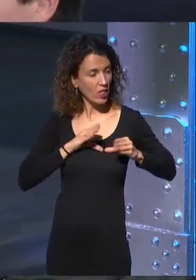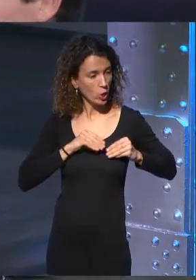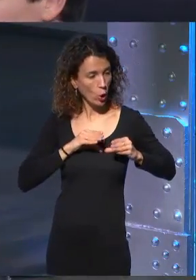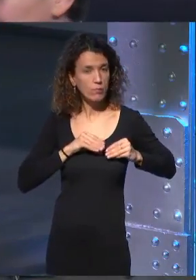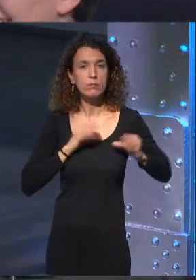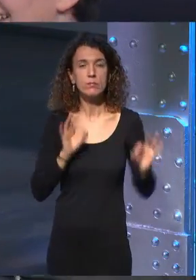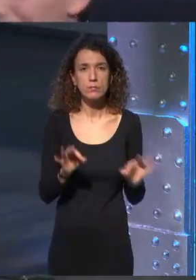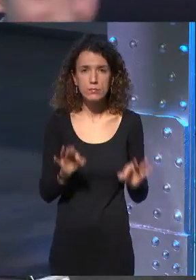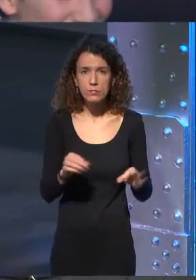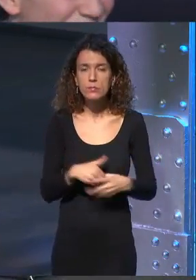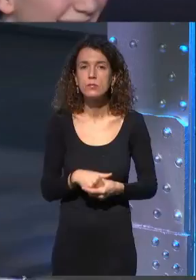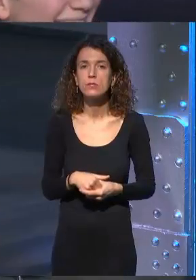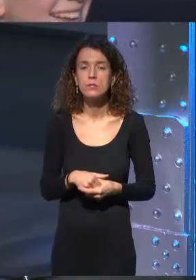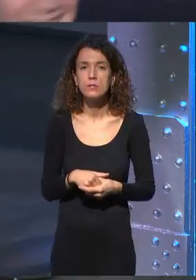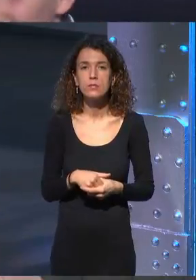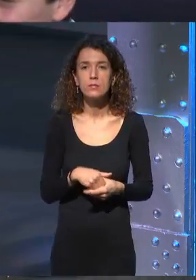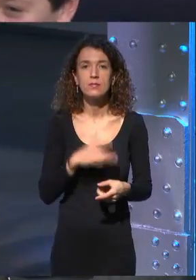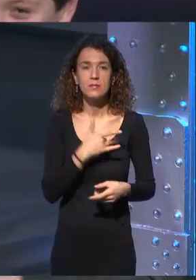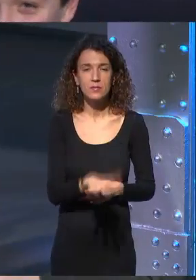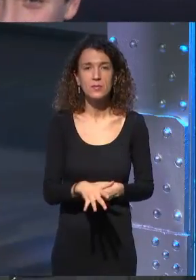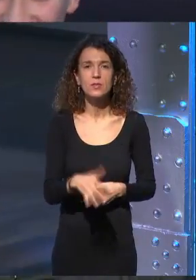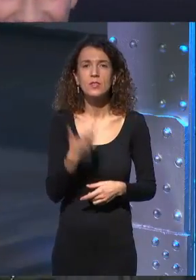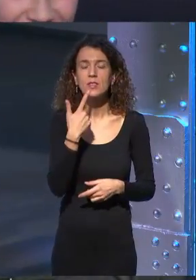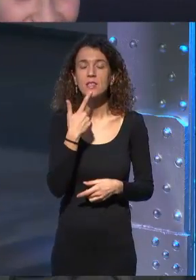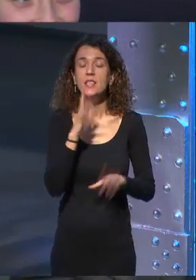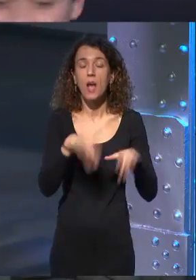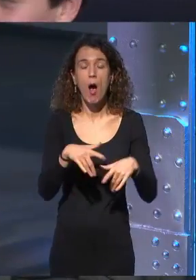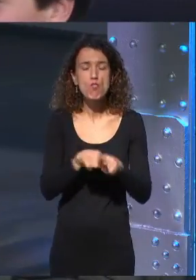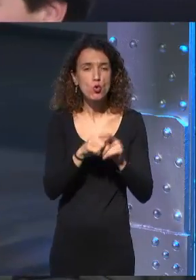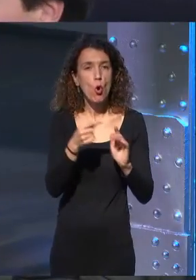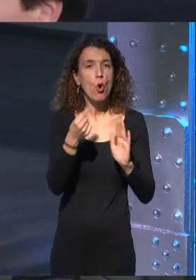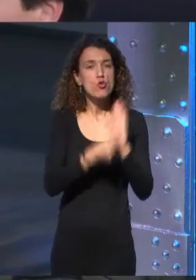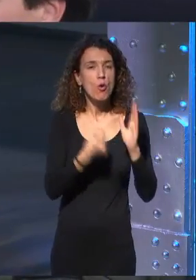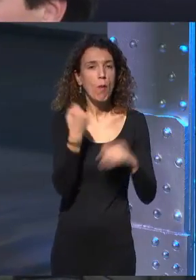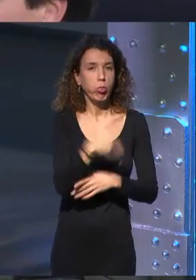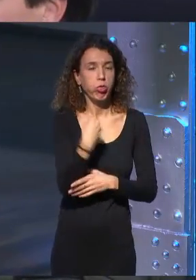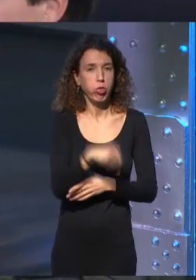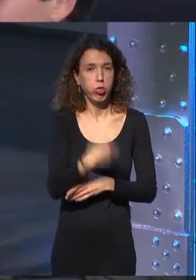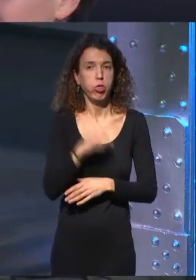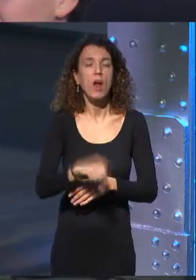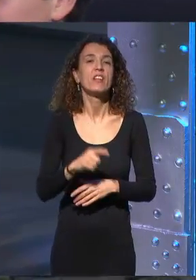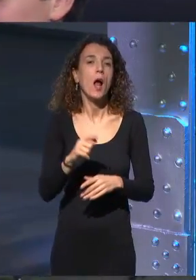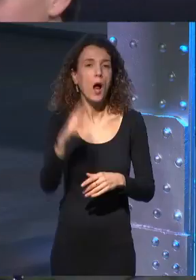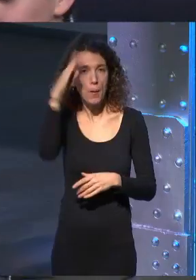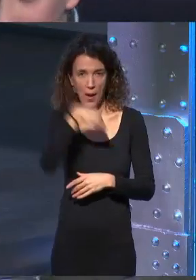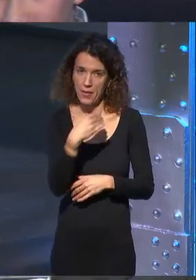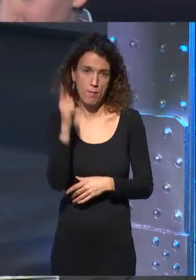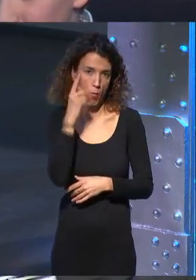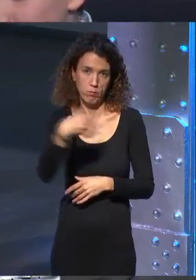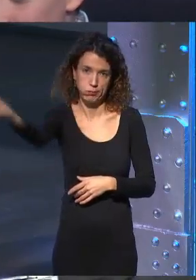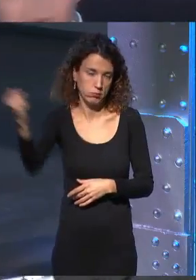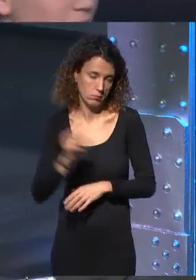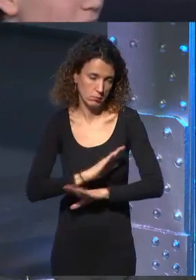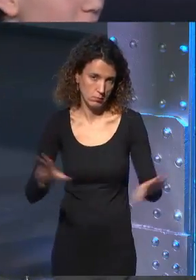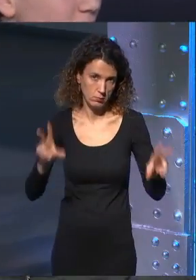obligations? Normally they're quite soft in this, but when I do something